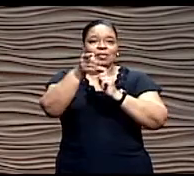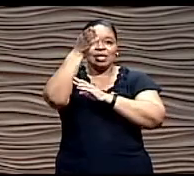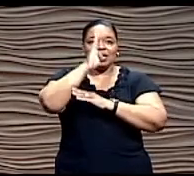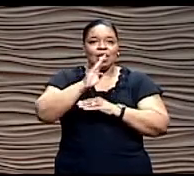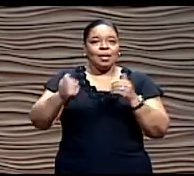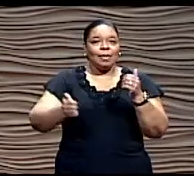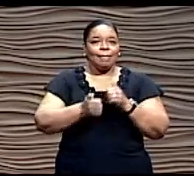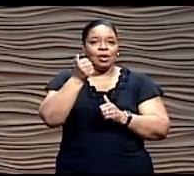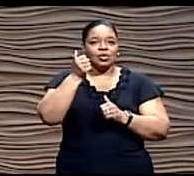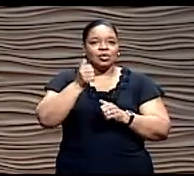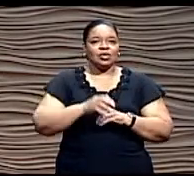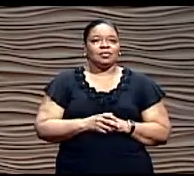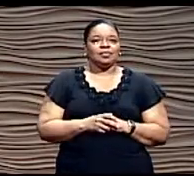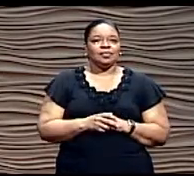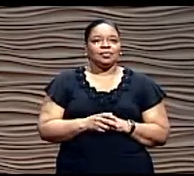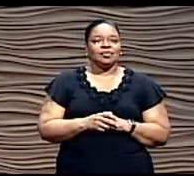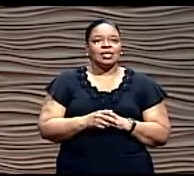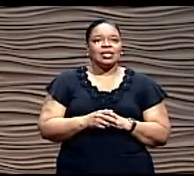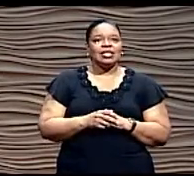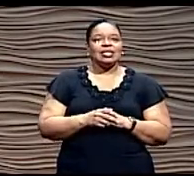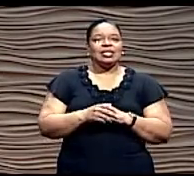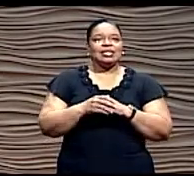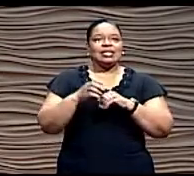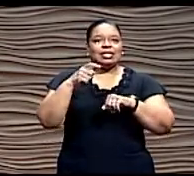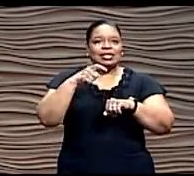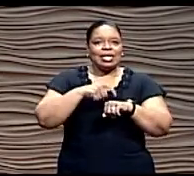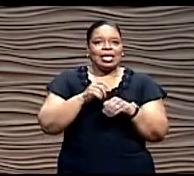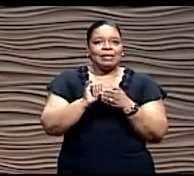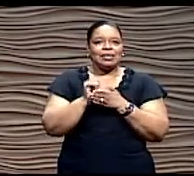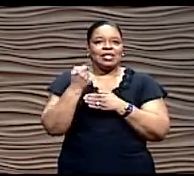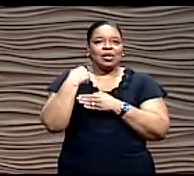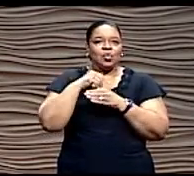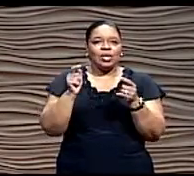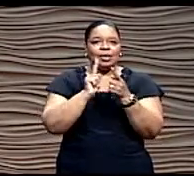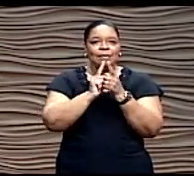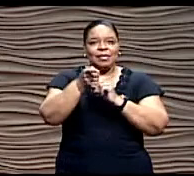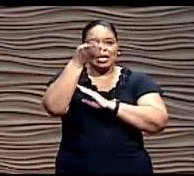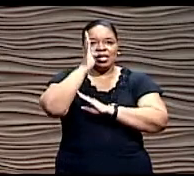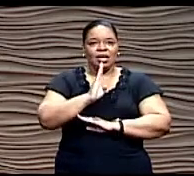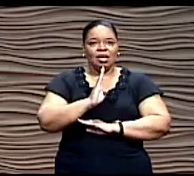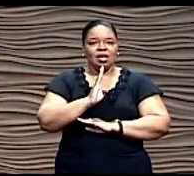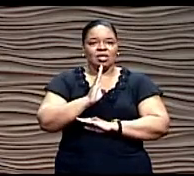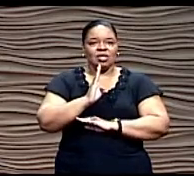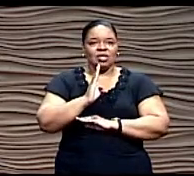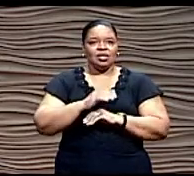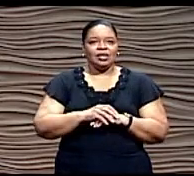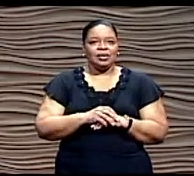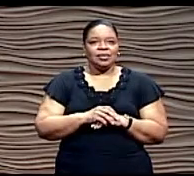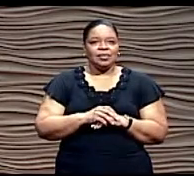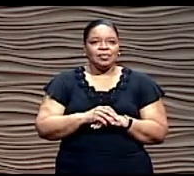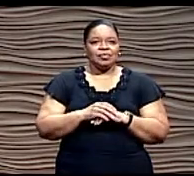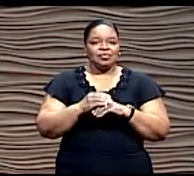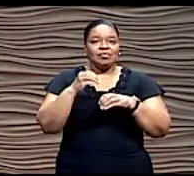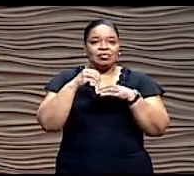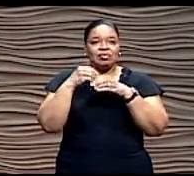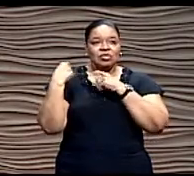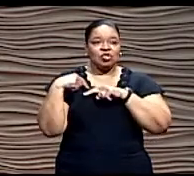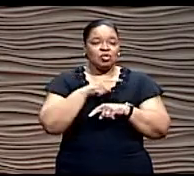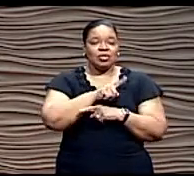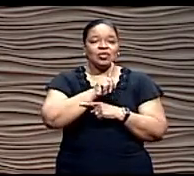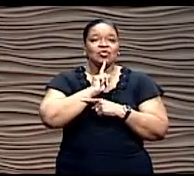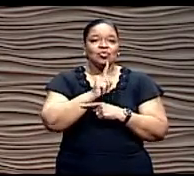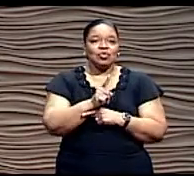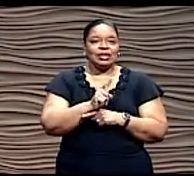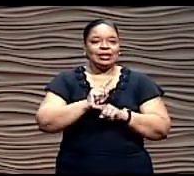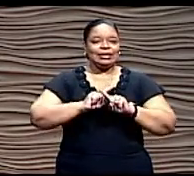most. Moments in which we meet God in these peculiar